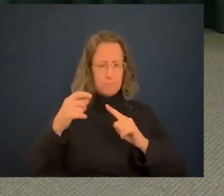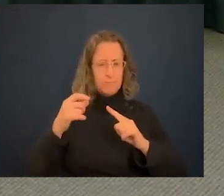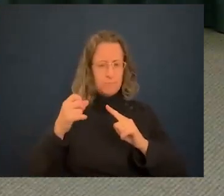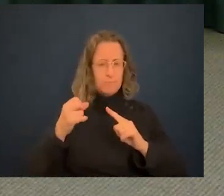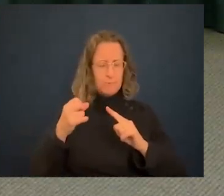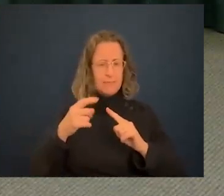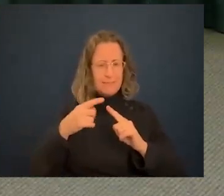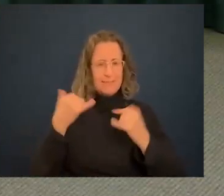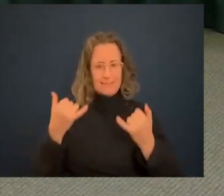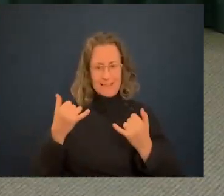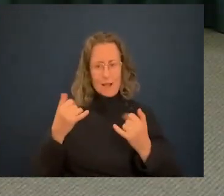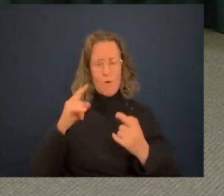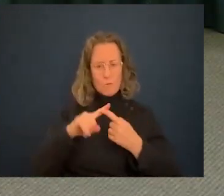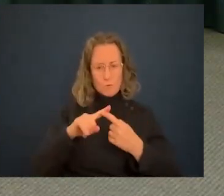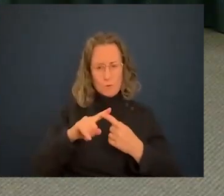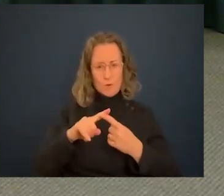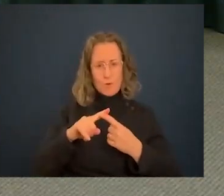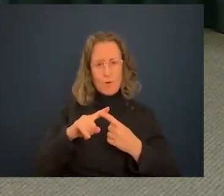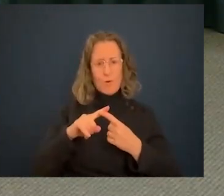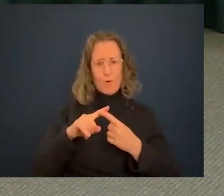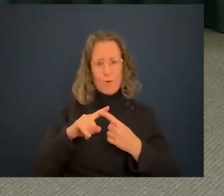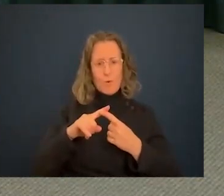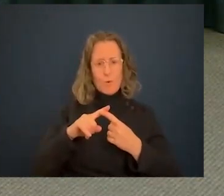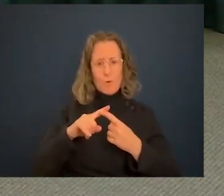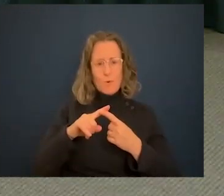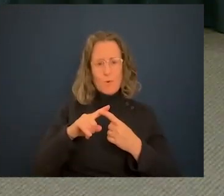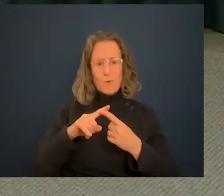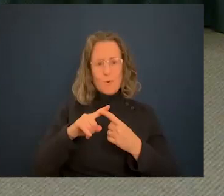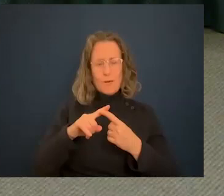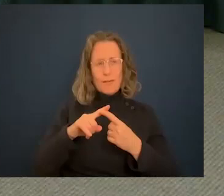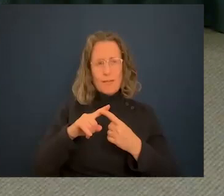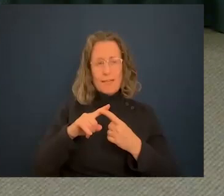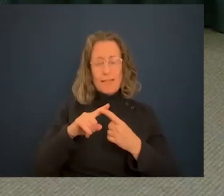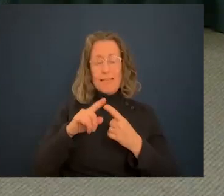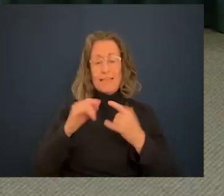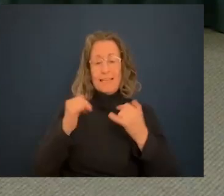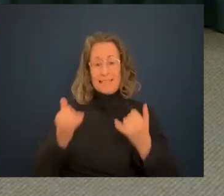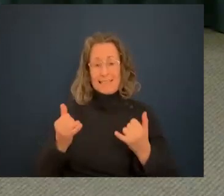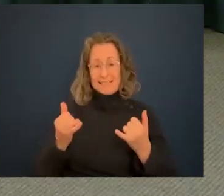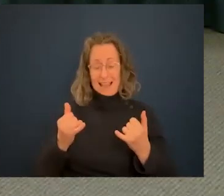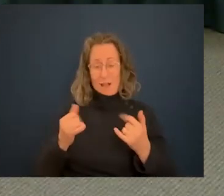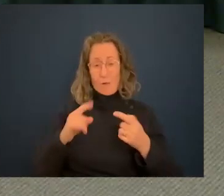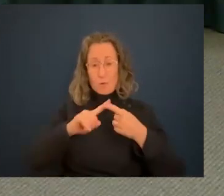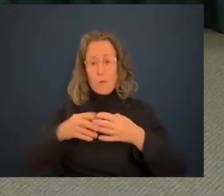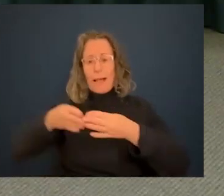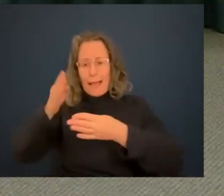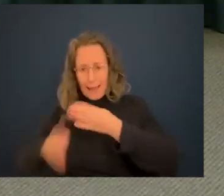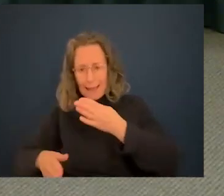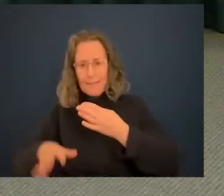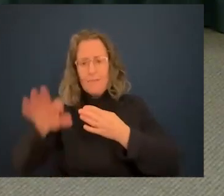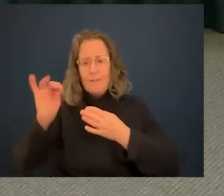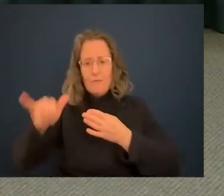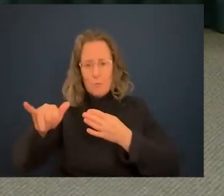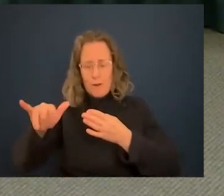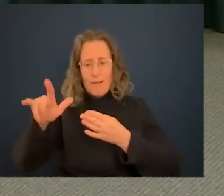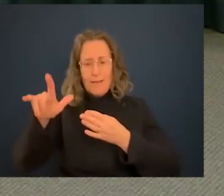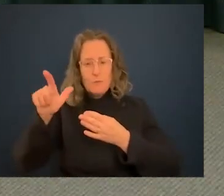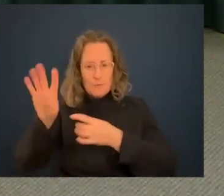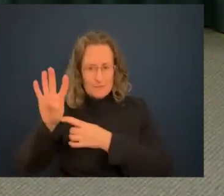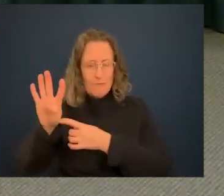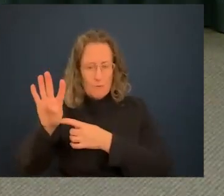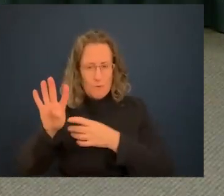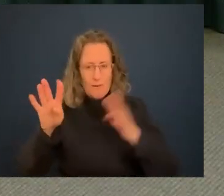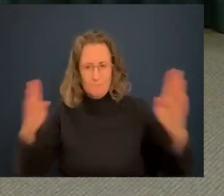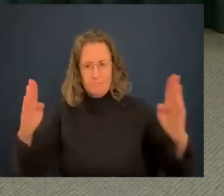from now to the beginning of FY 24 and then through to the end of fy24 and so because we we know that this is a